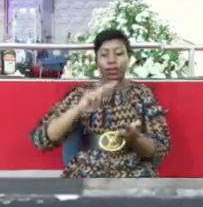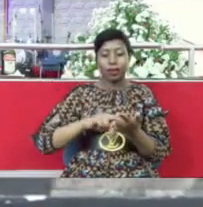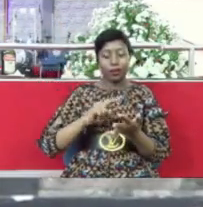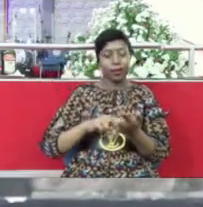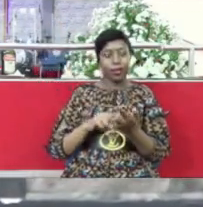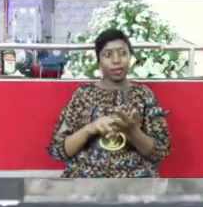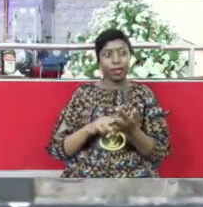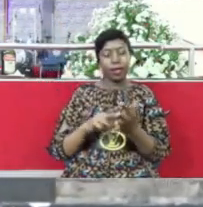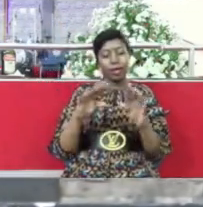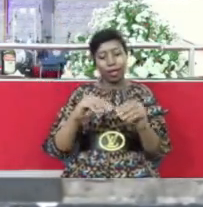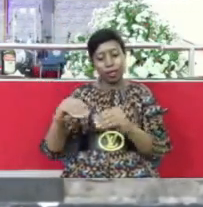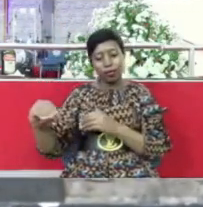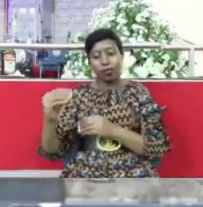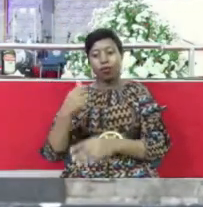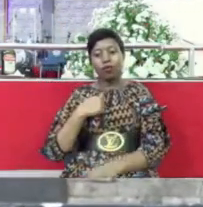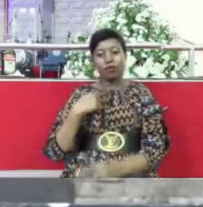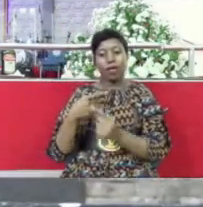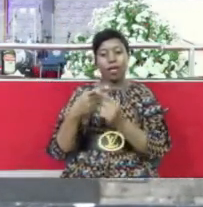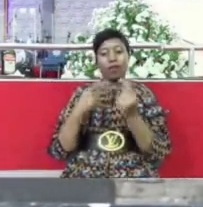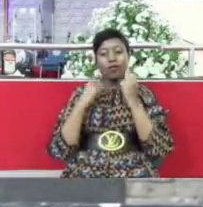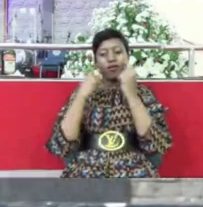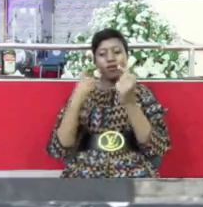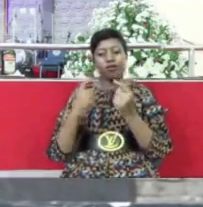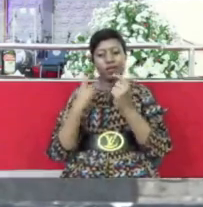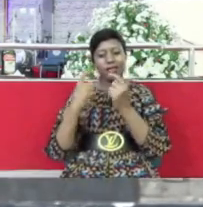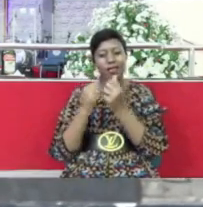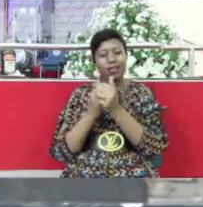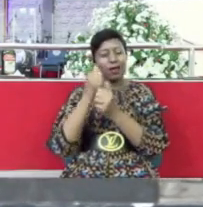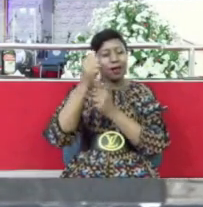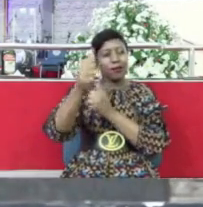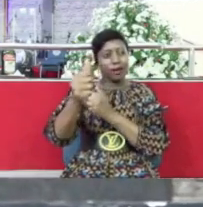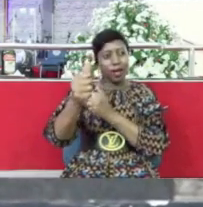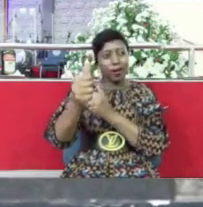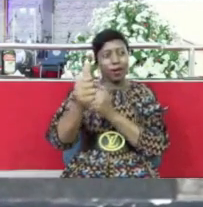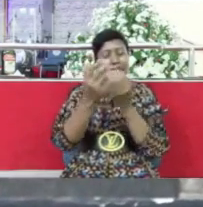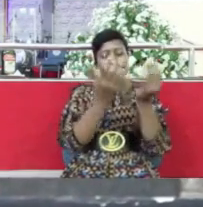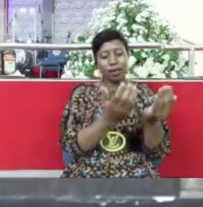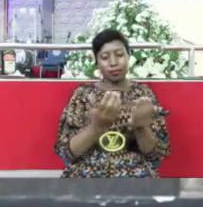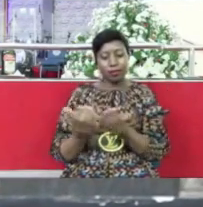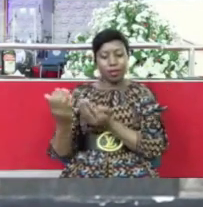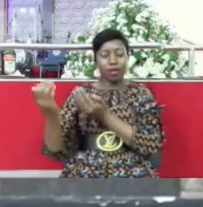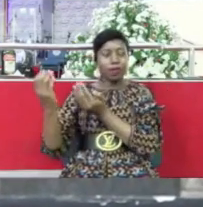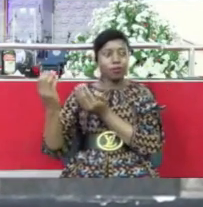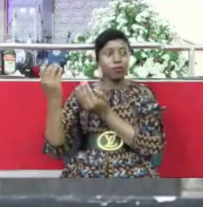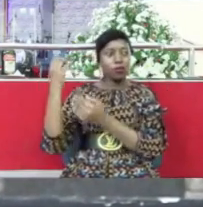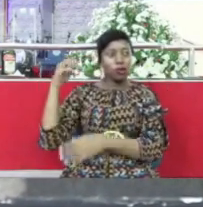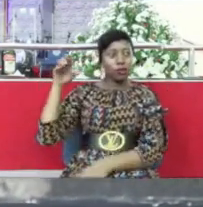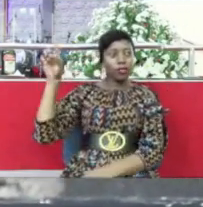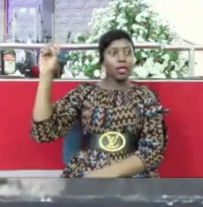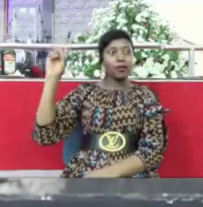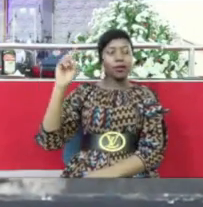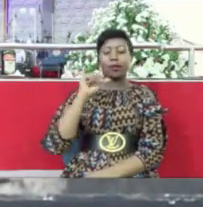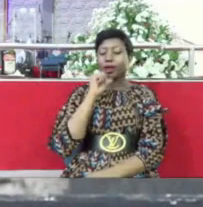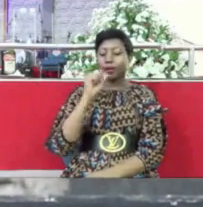me. Amenichukua. From sin. Kutoka kwa dhambi. Far away. Kutoka mbali. And brought him to myself. Na kunileta mimi. And I'm not